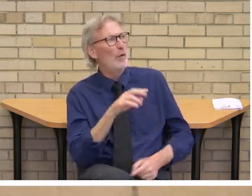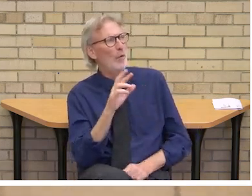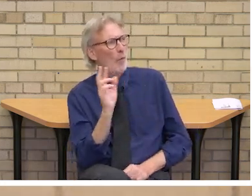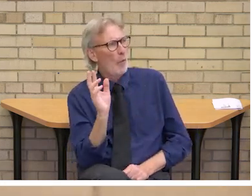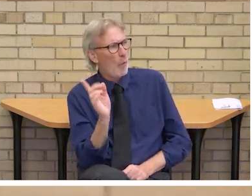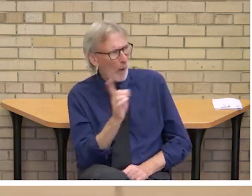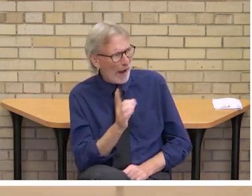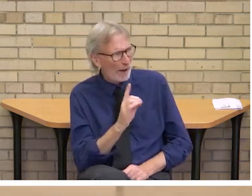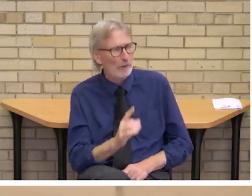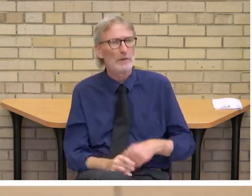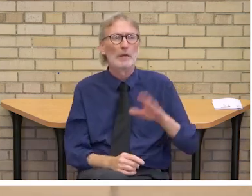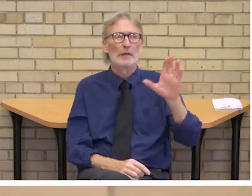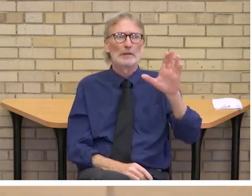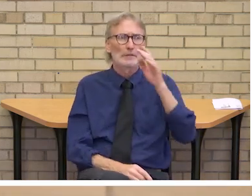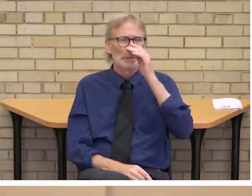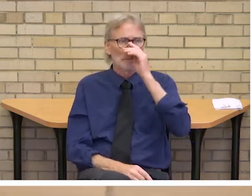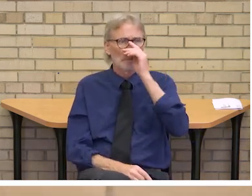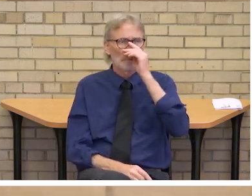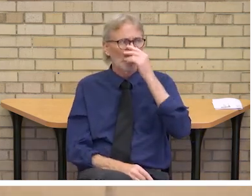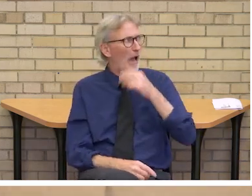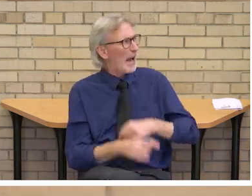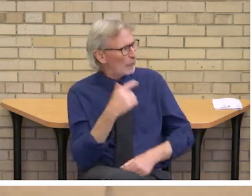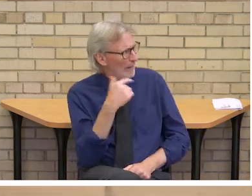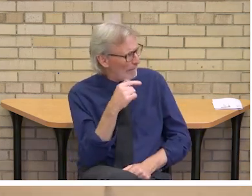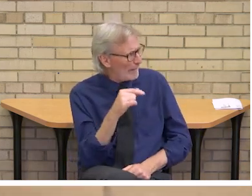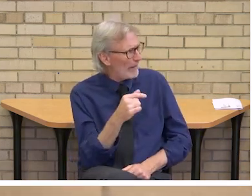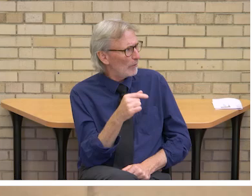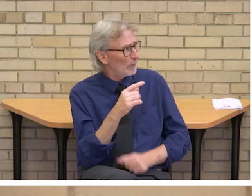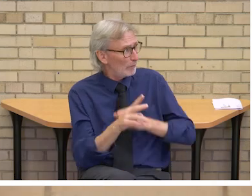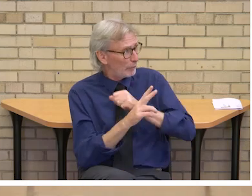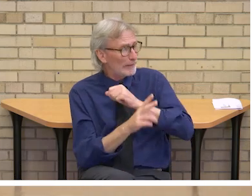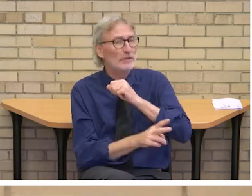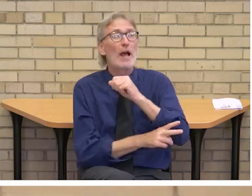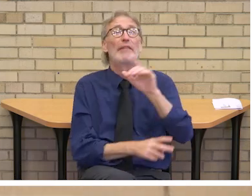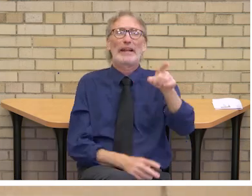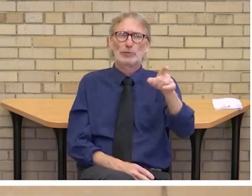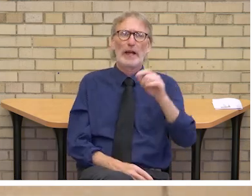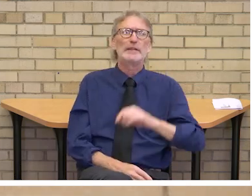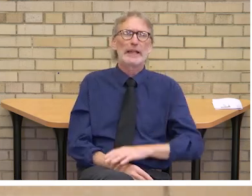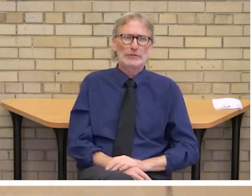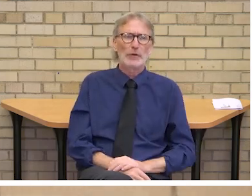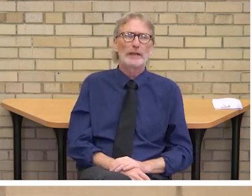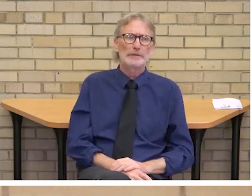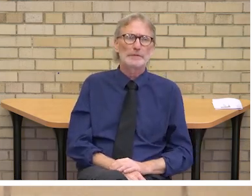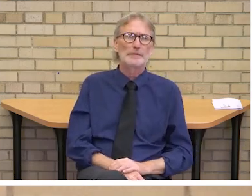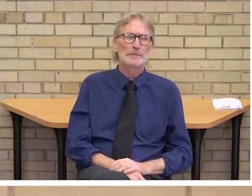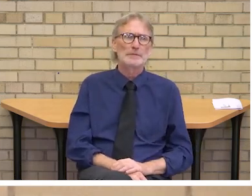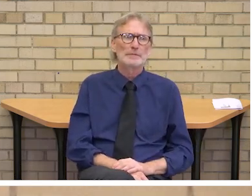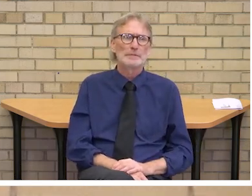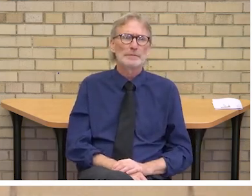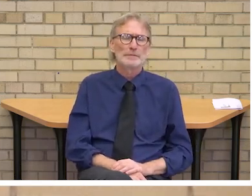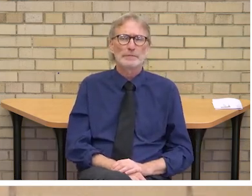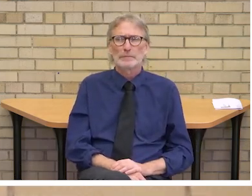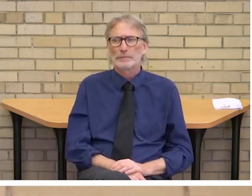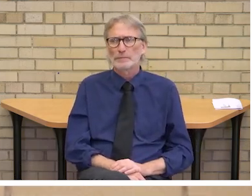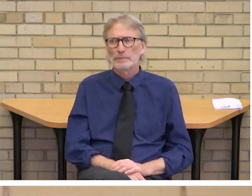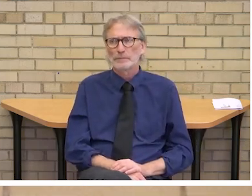I'd have to jump And back. then Greenfield to the Greenfield Bridge? Correct. Correct.